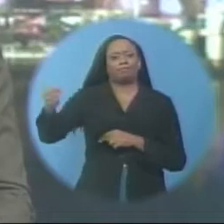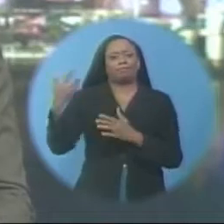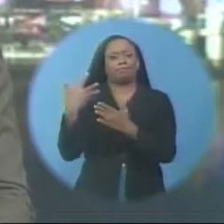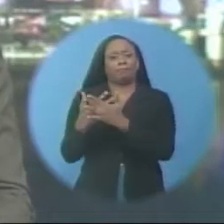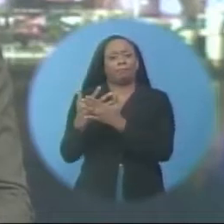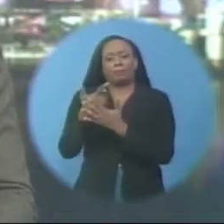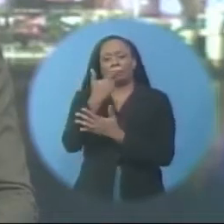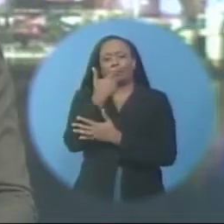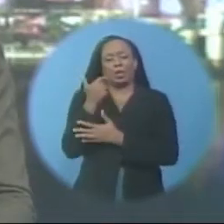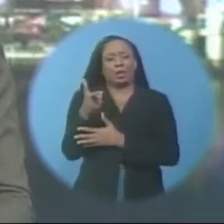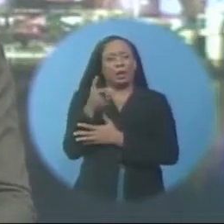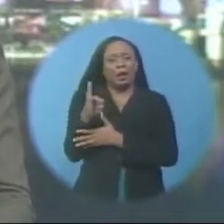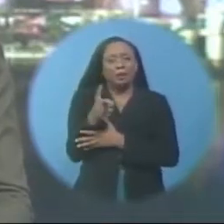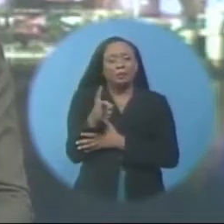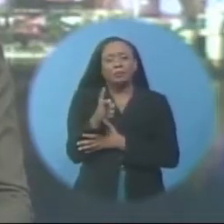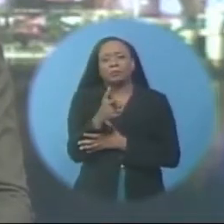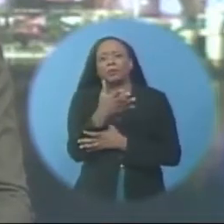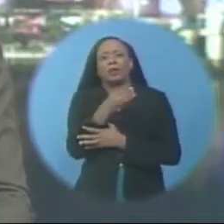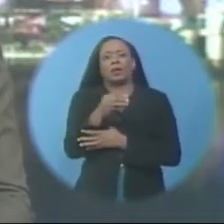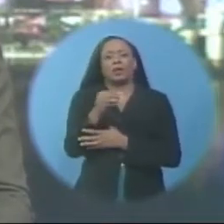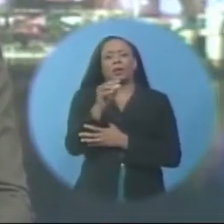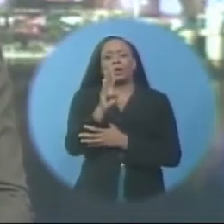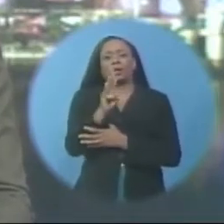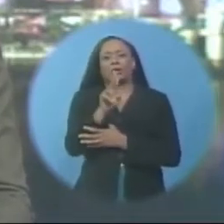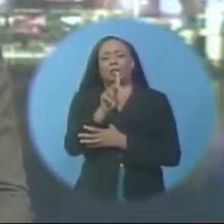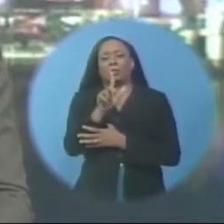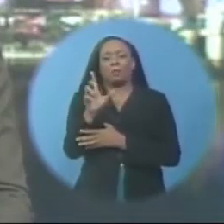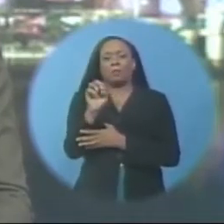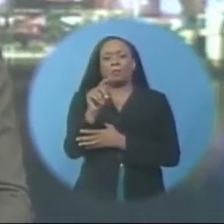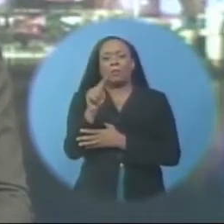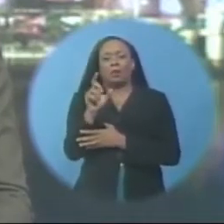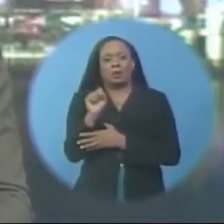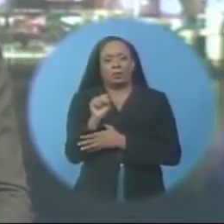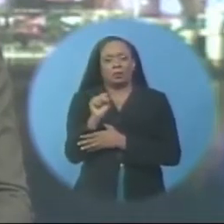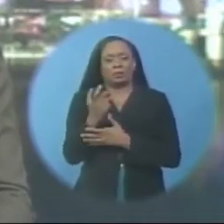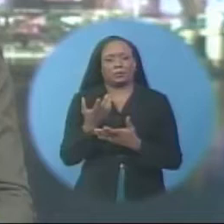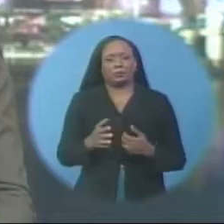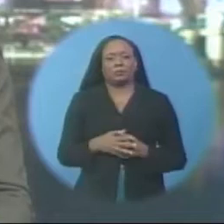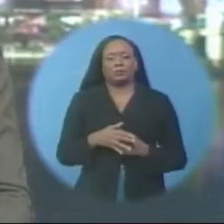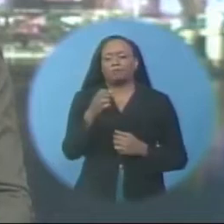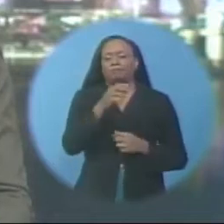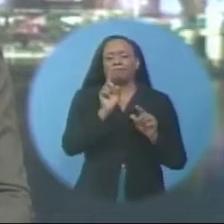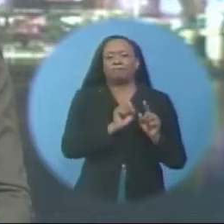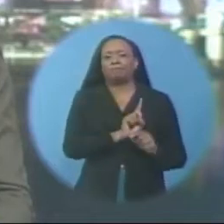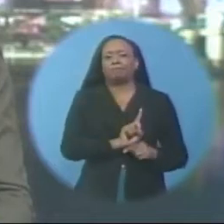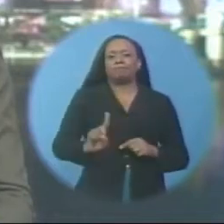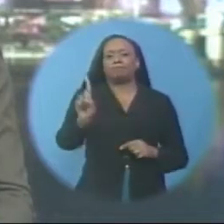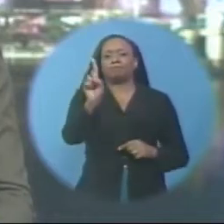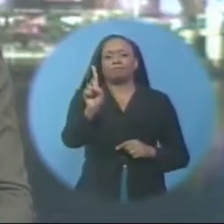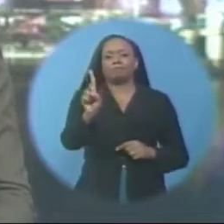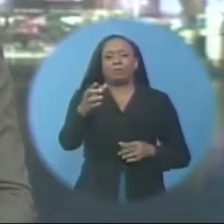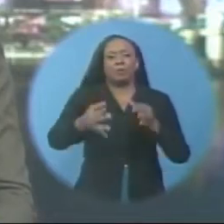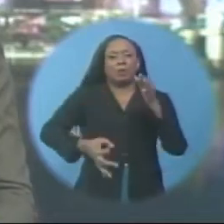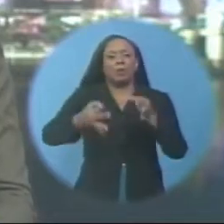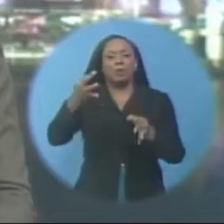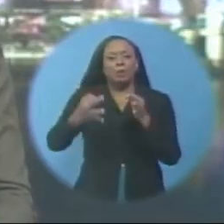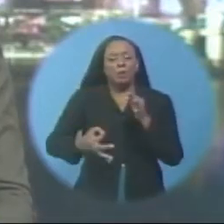and ammunition charges. This after he appeared in the District D Magistrates Court before Magistrate Ian